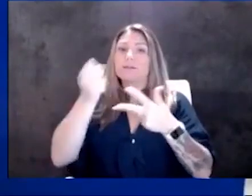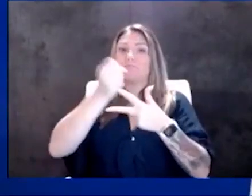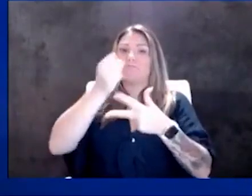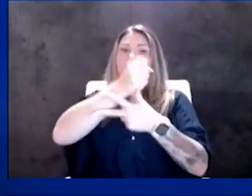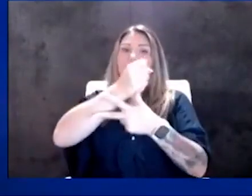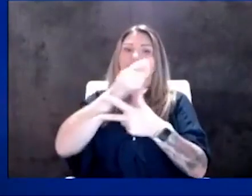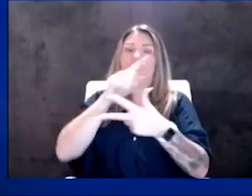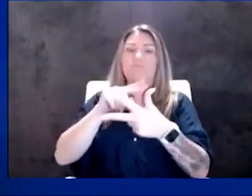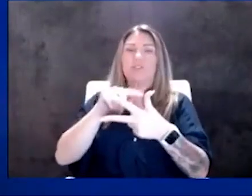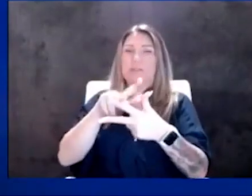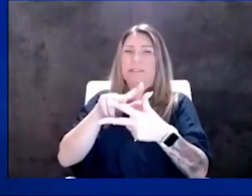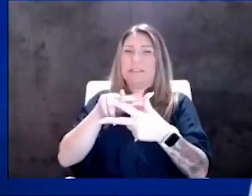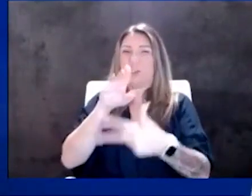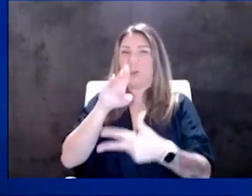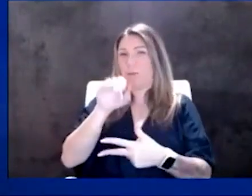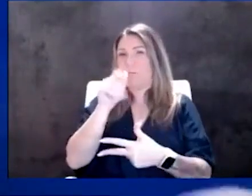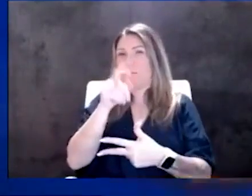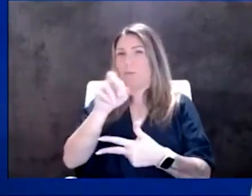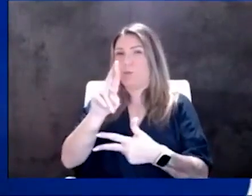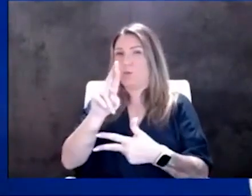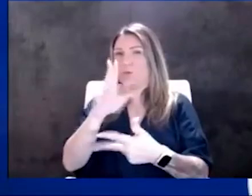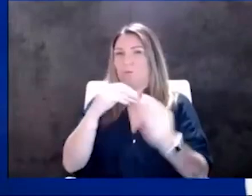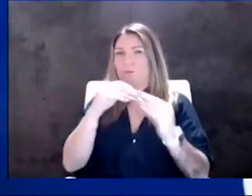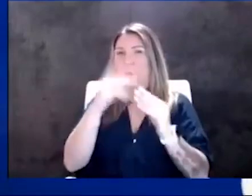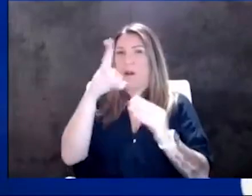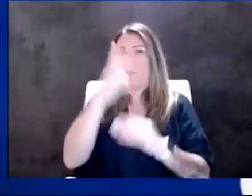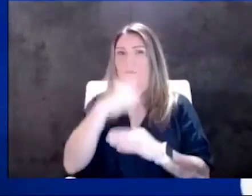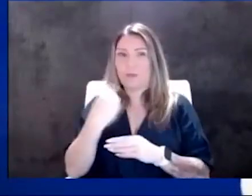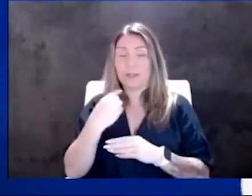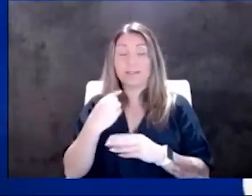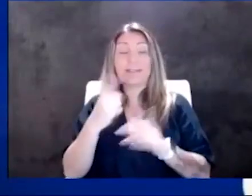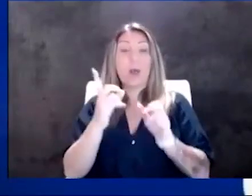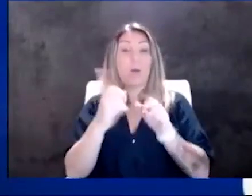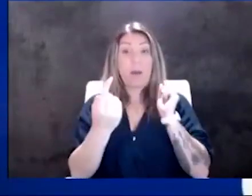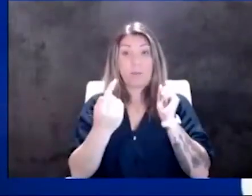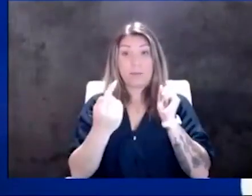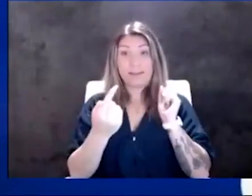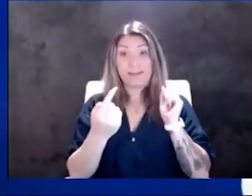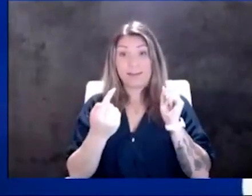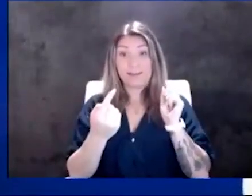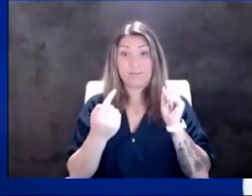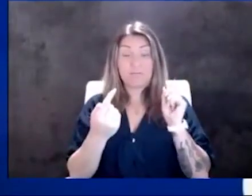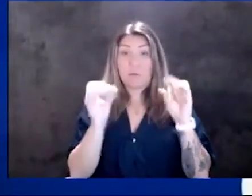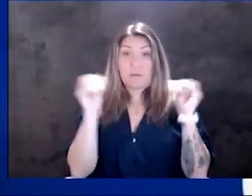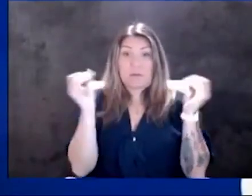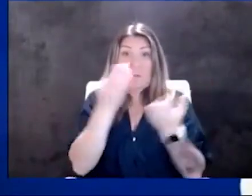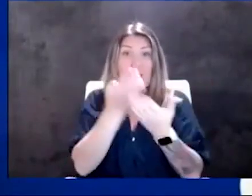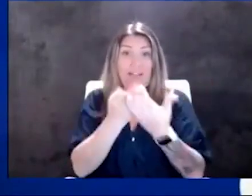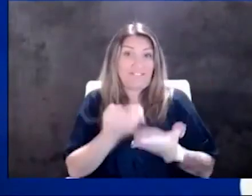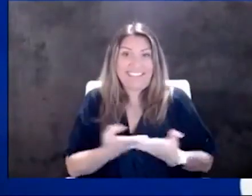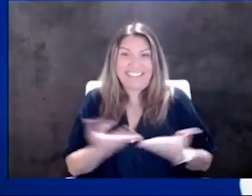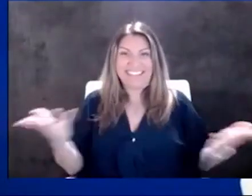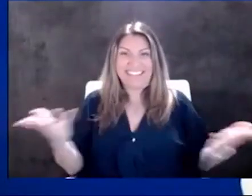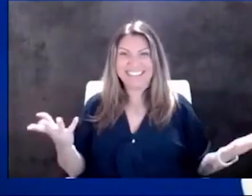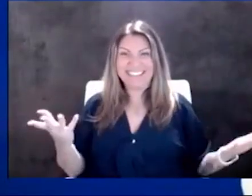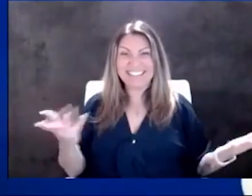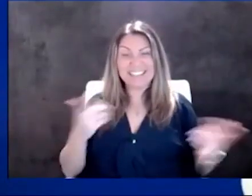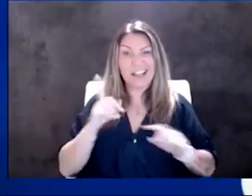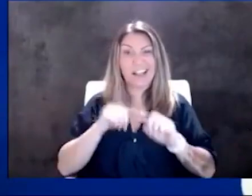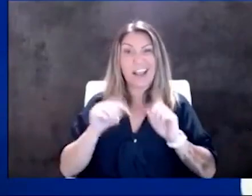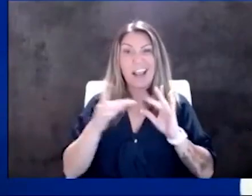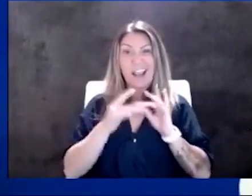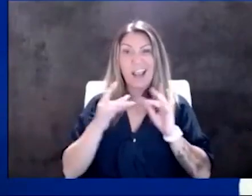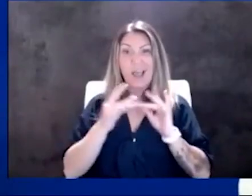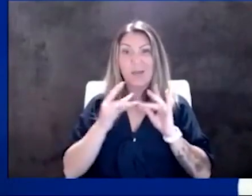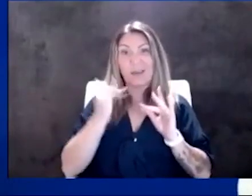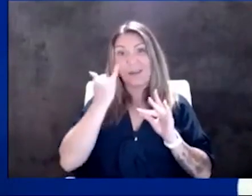on people who are more severely ill. Now, the flip side of that, I don't have any evidence for. So I can't even comment about if you've had a messenger RNA